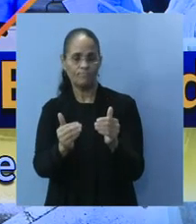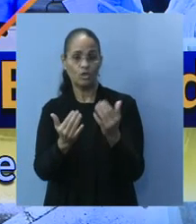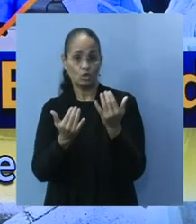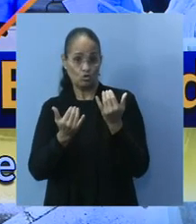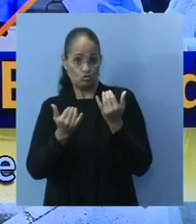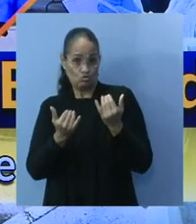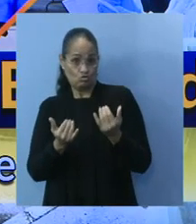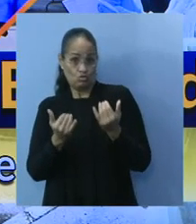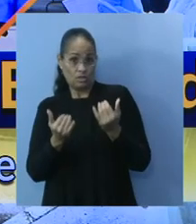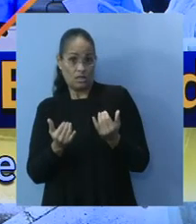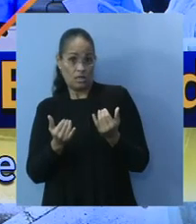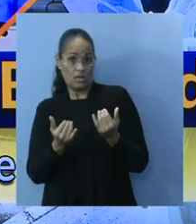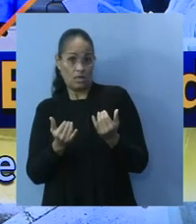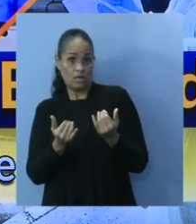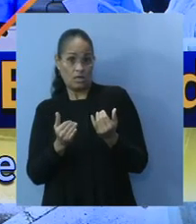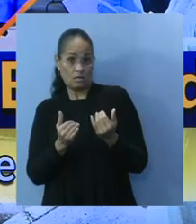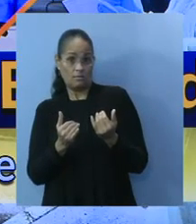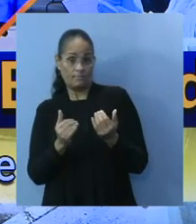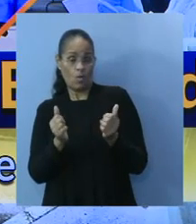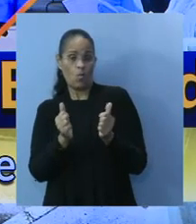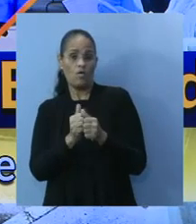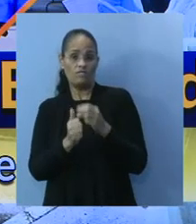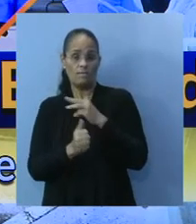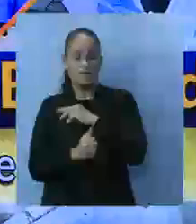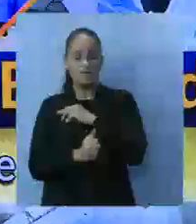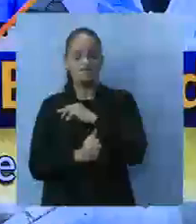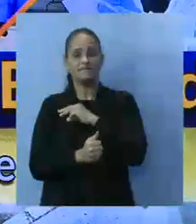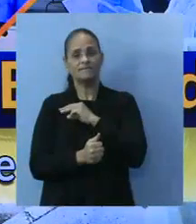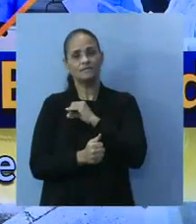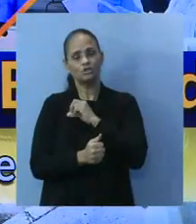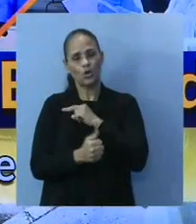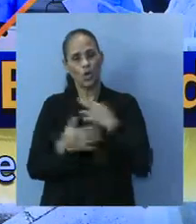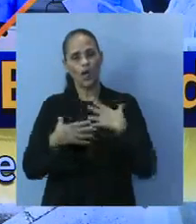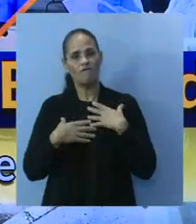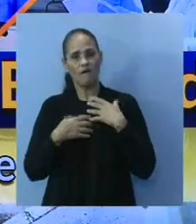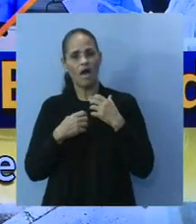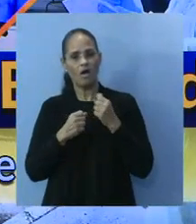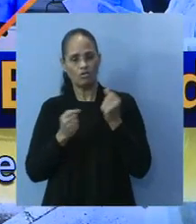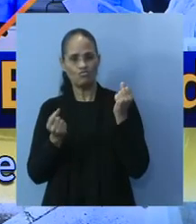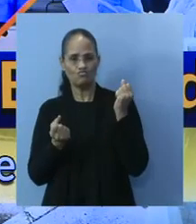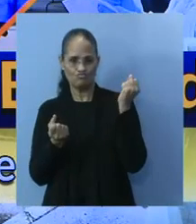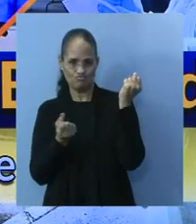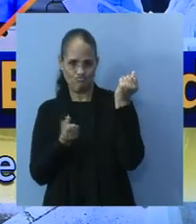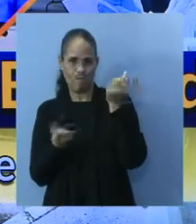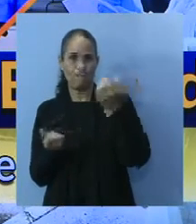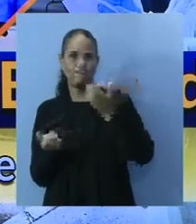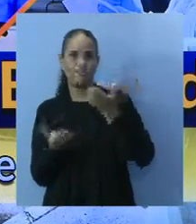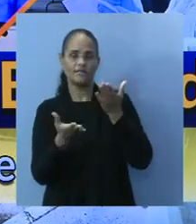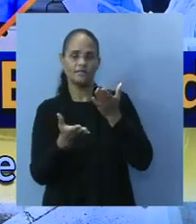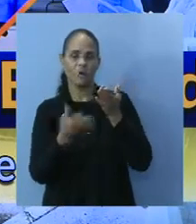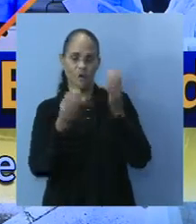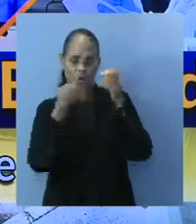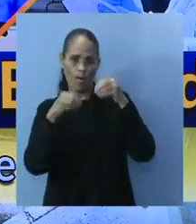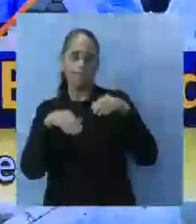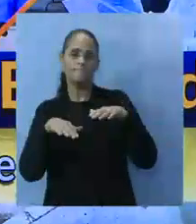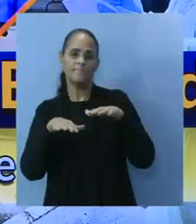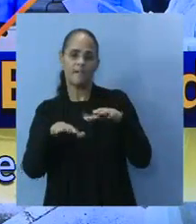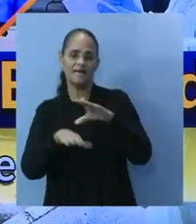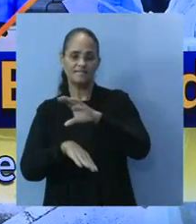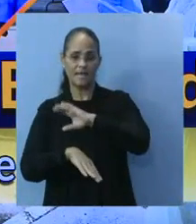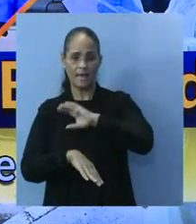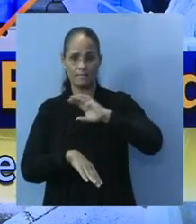Today, in line with the Ministry of Health recommendations, which were blessed yesterday by the Cabinet Committee on